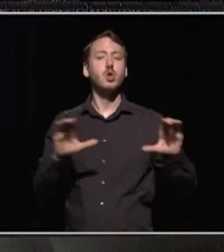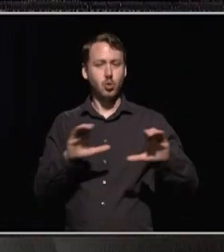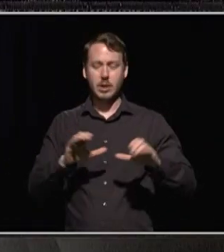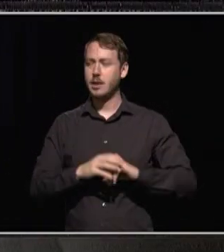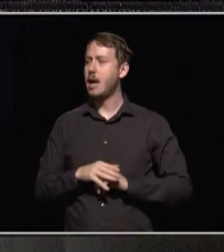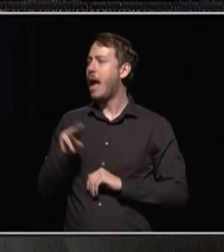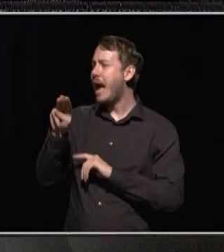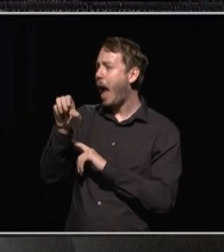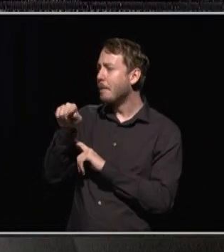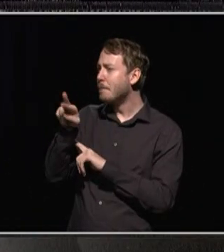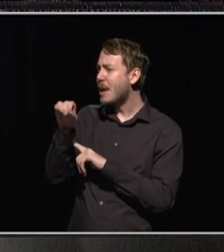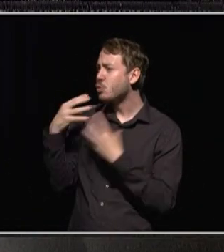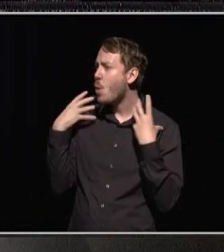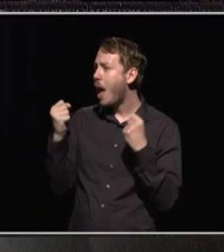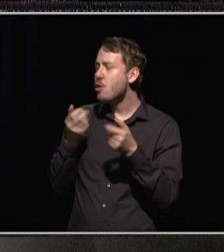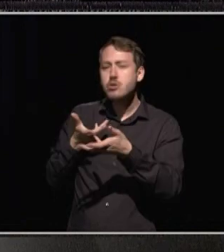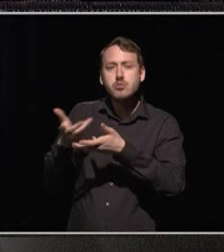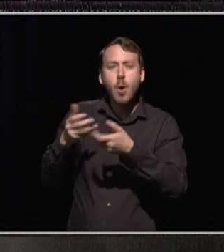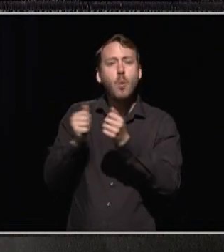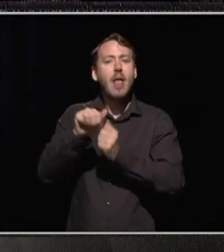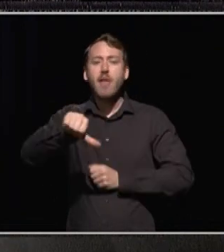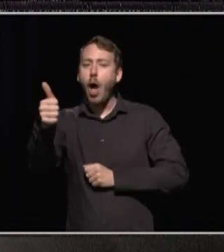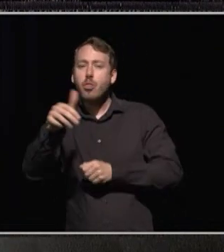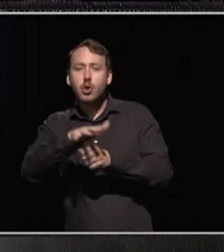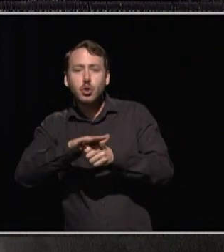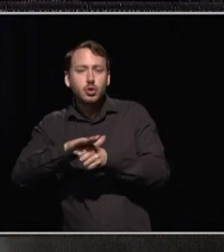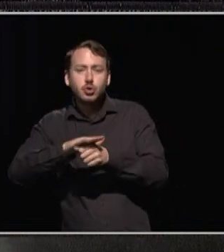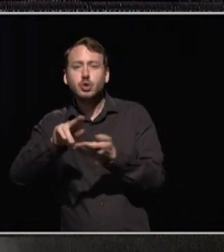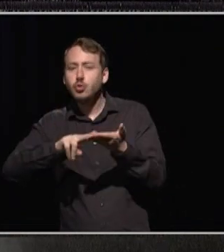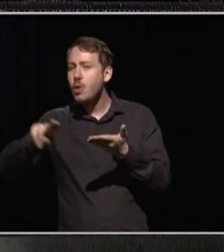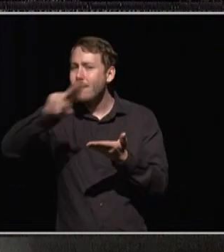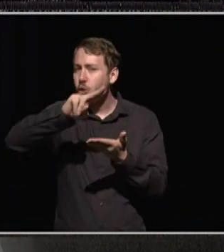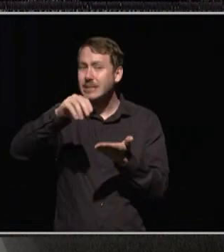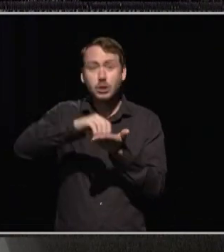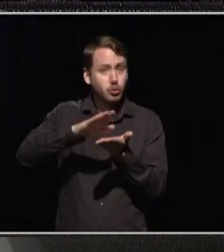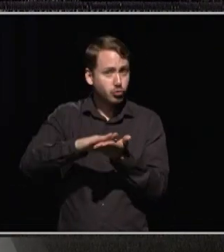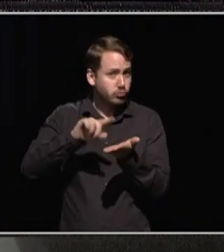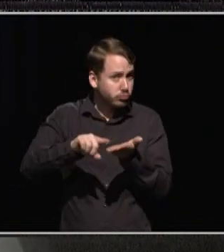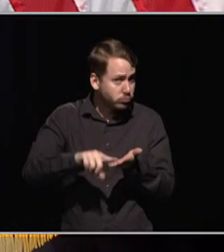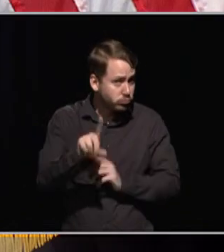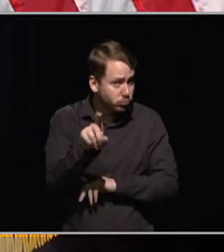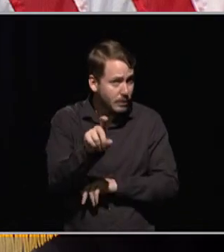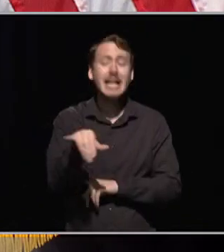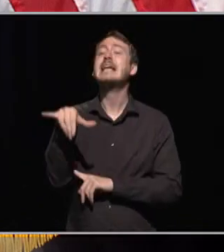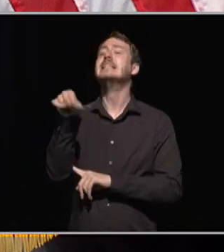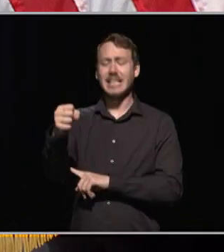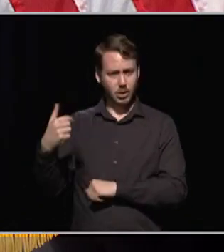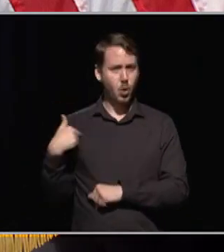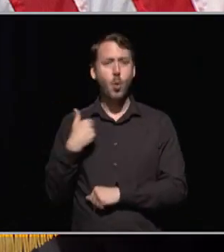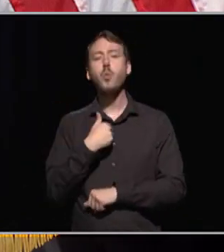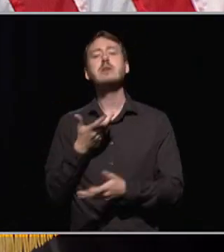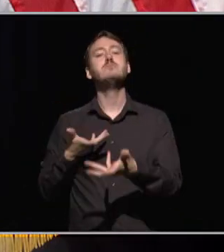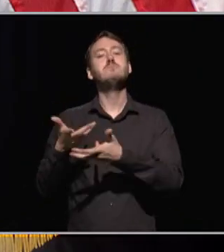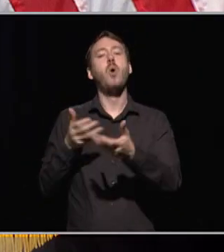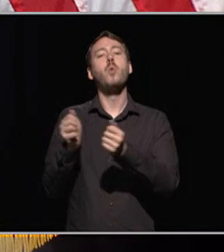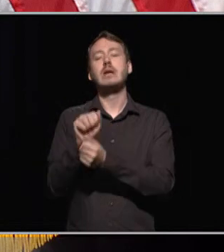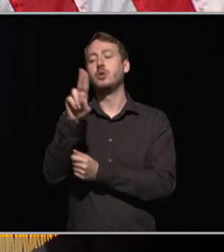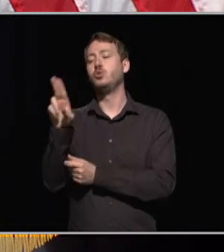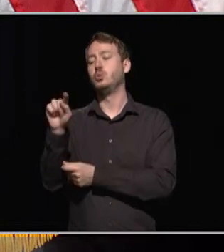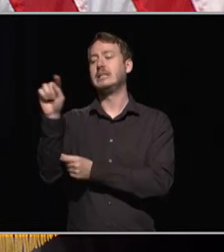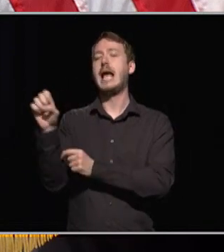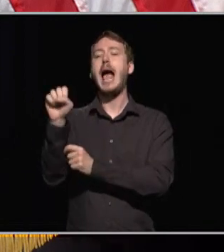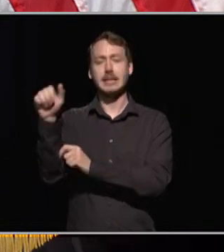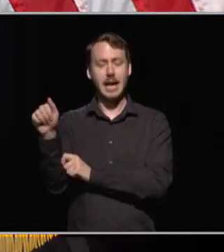Is Metro Health working with any local universities with contact tracing? We are working with UTSA to,